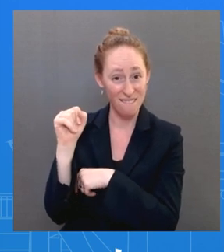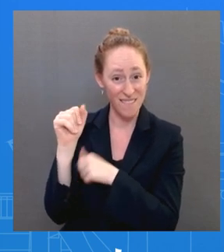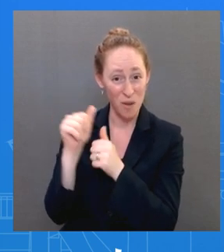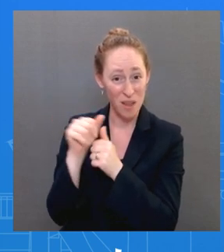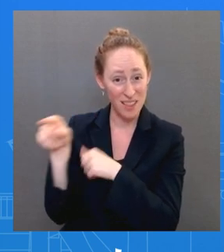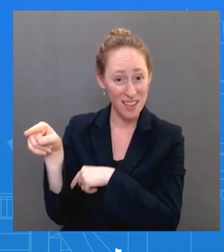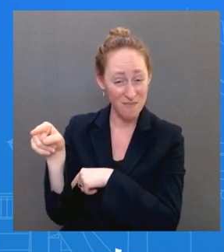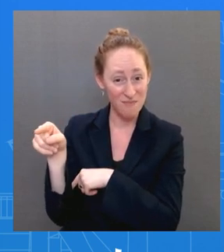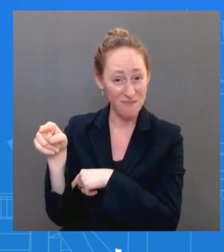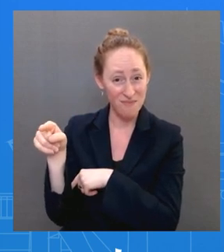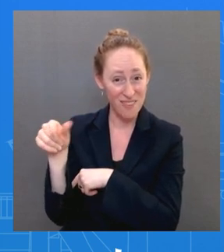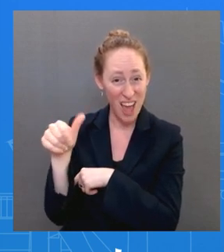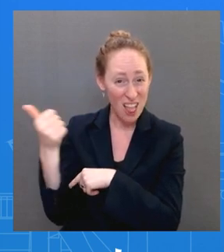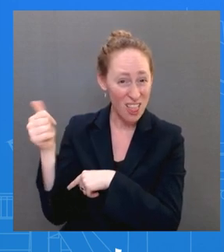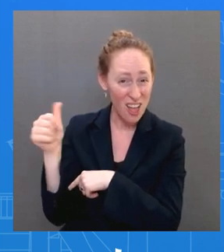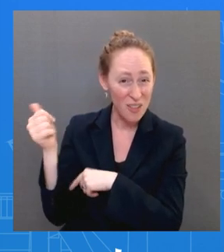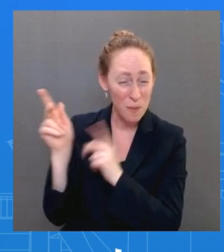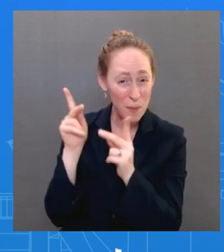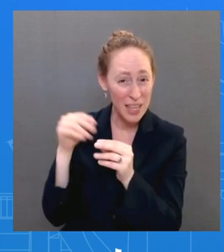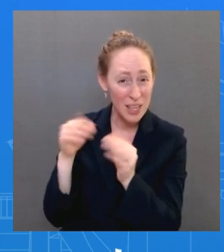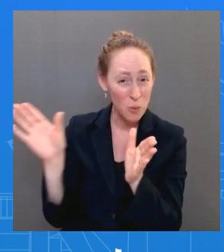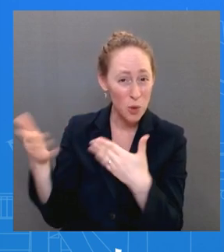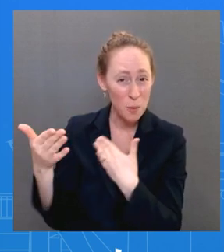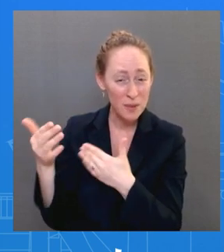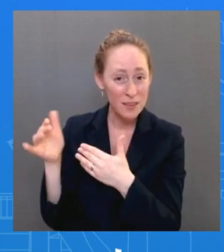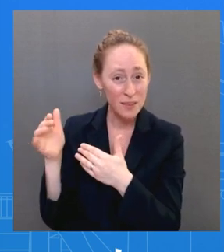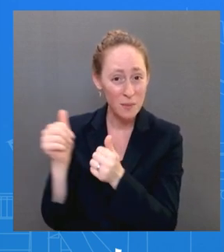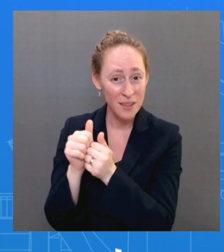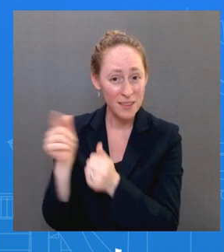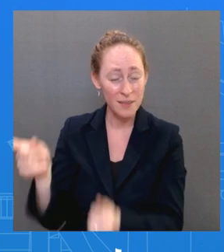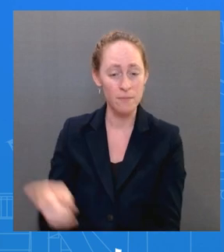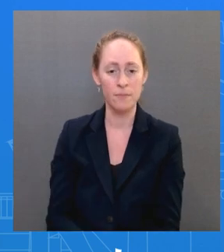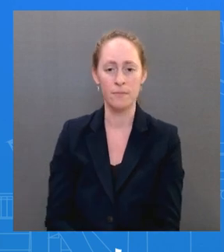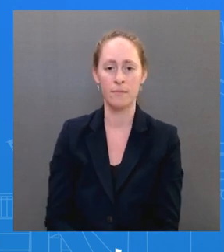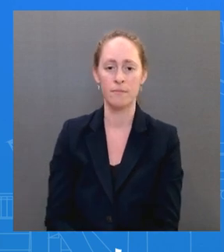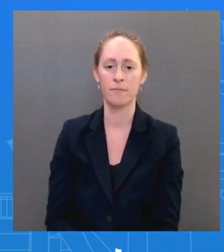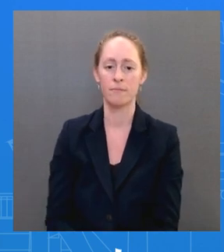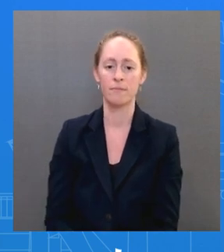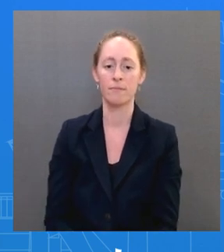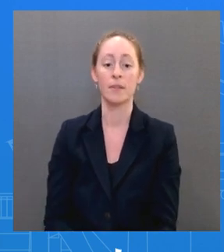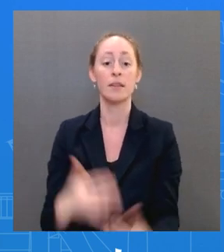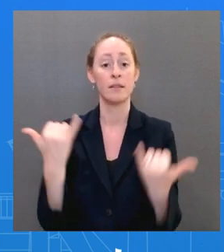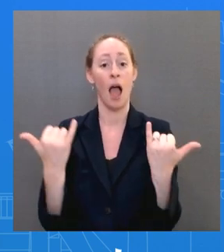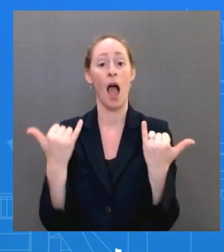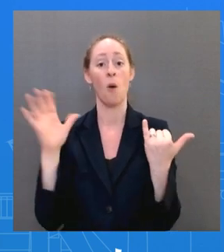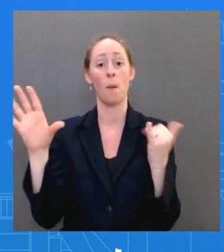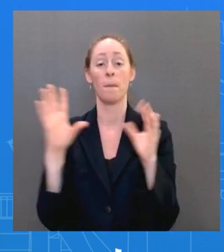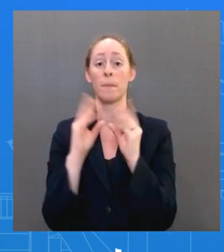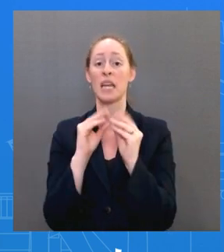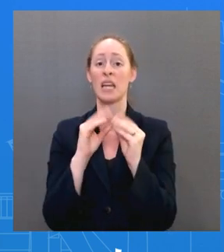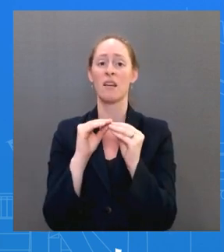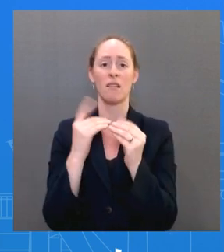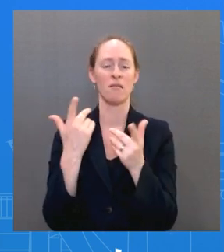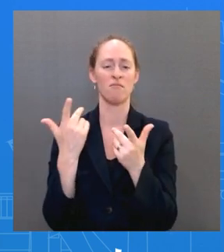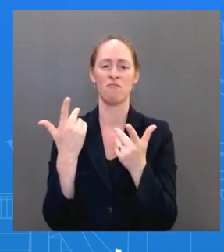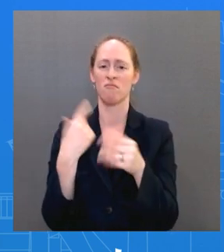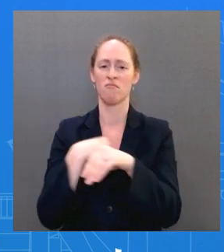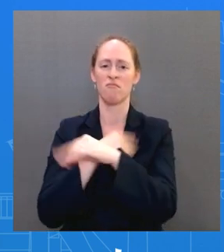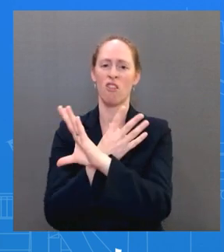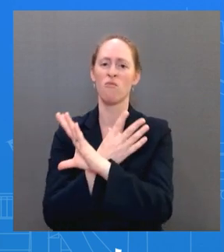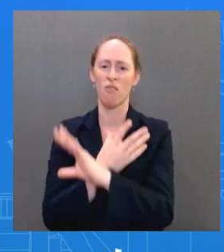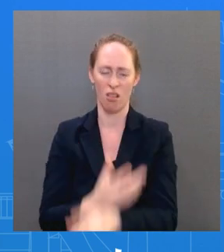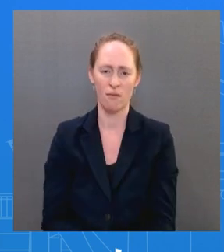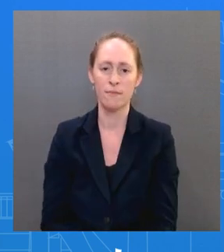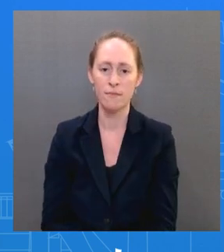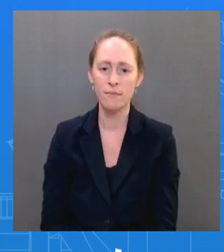all of his meetings have been virtual. You saw one meeting just moments ago, right before we started this briefing, with his economic team. You